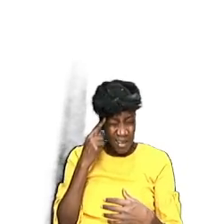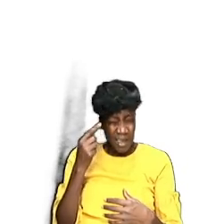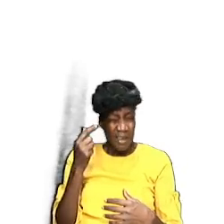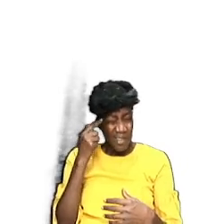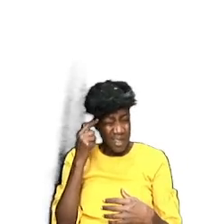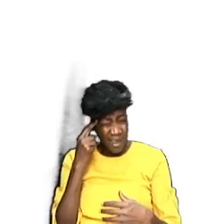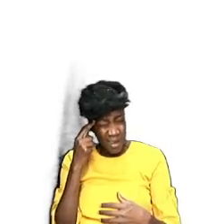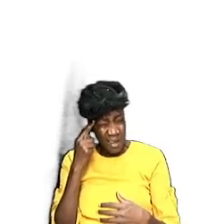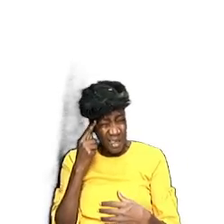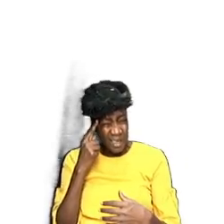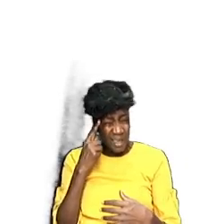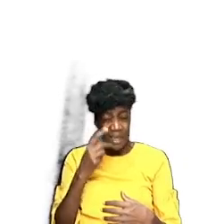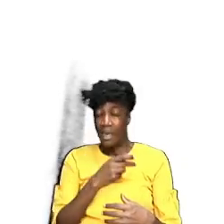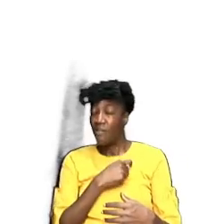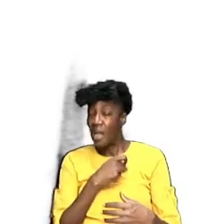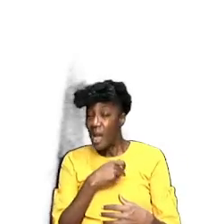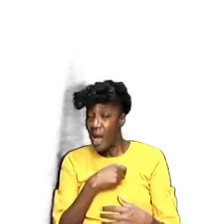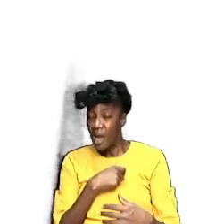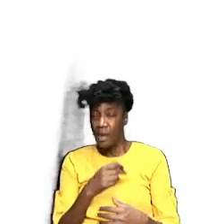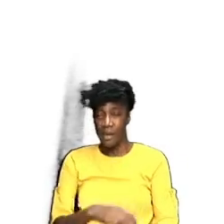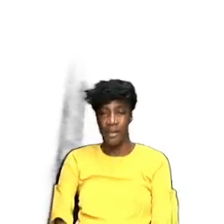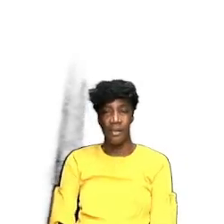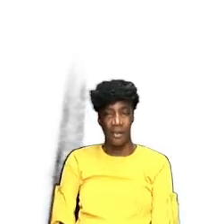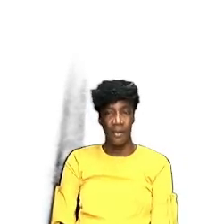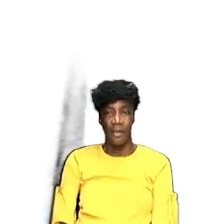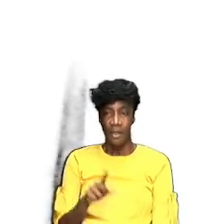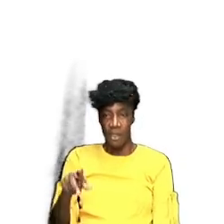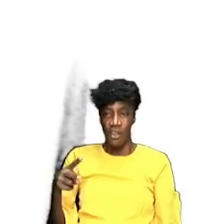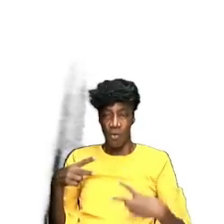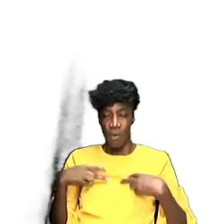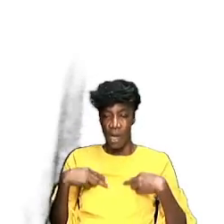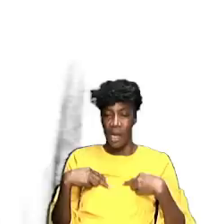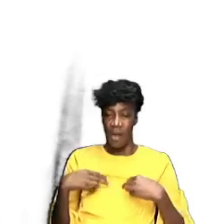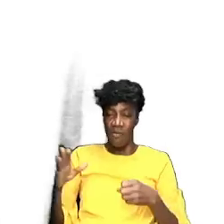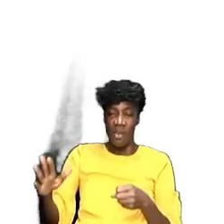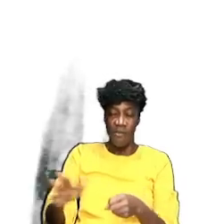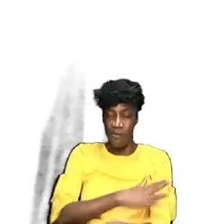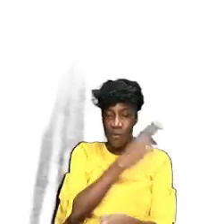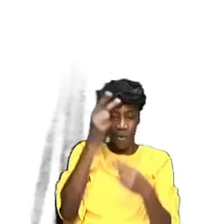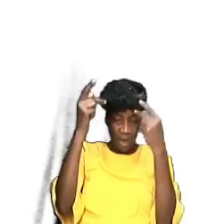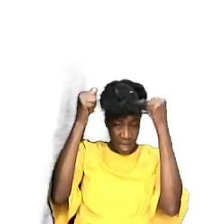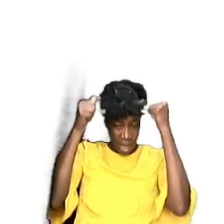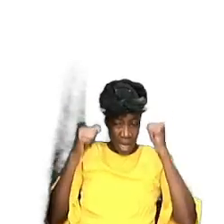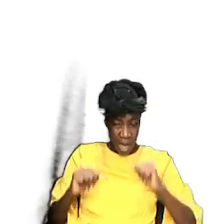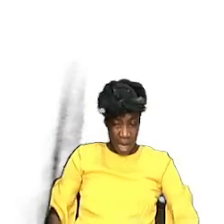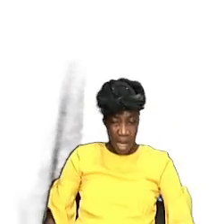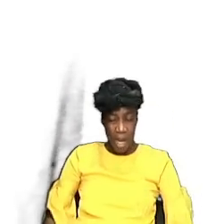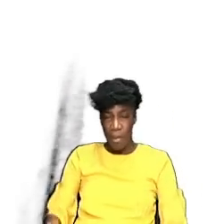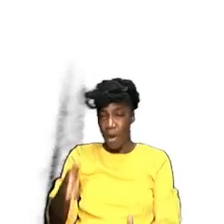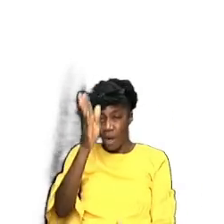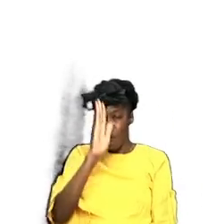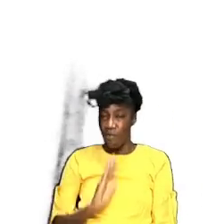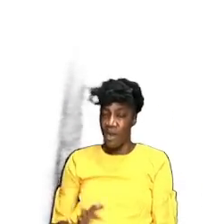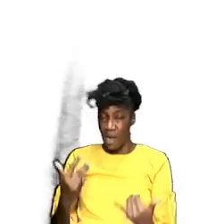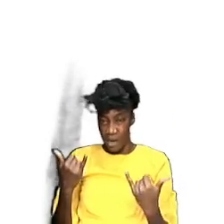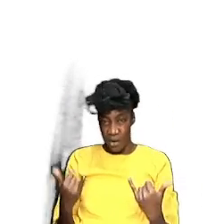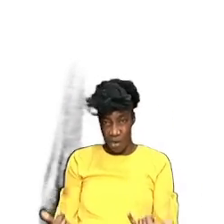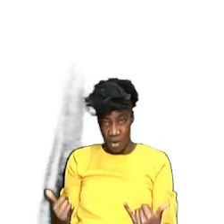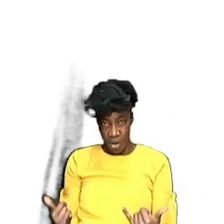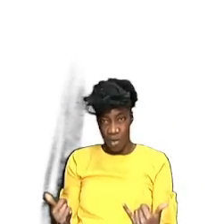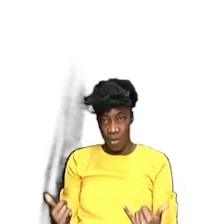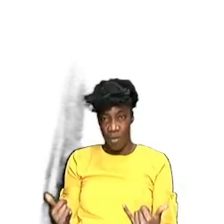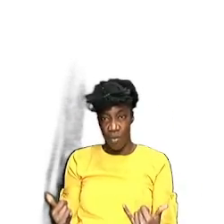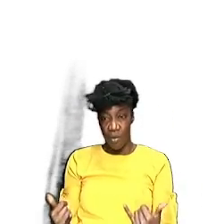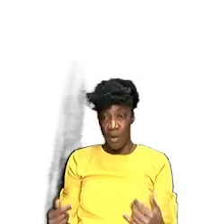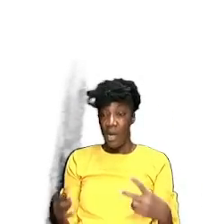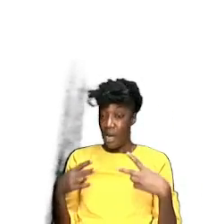of the heart. Brethren, you have the full armor of God. Now, apart from having